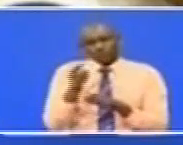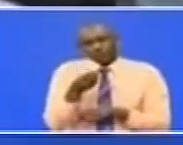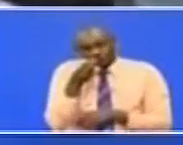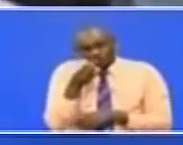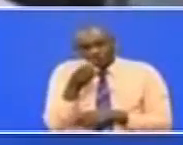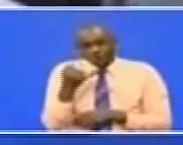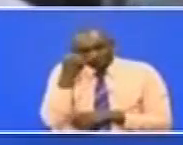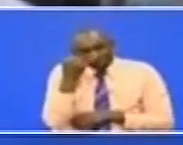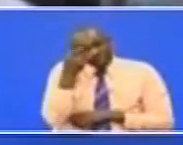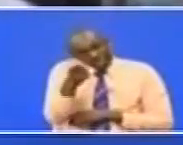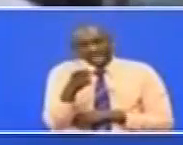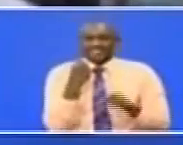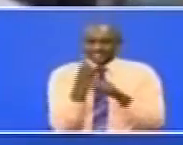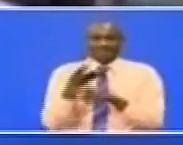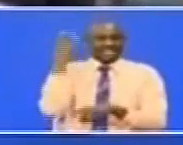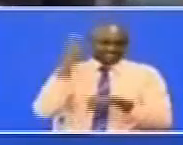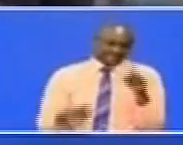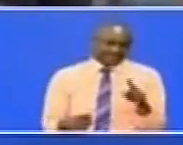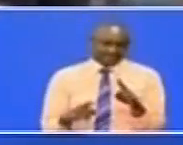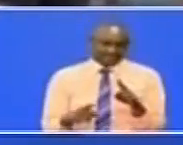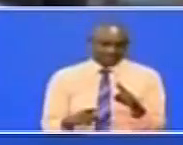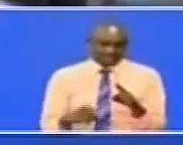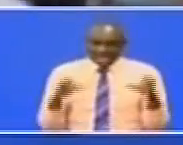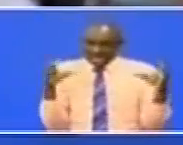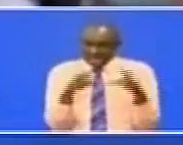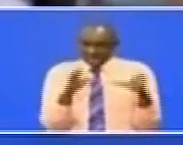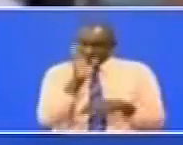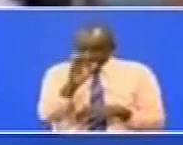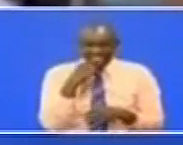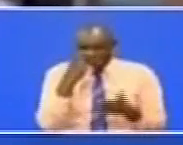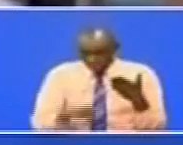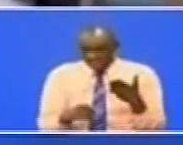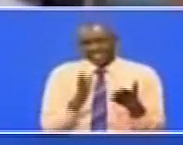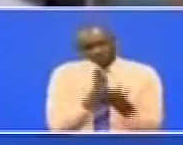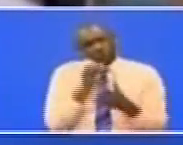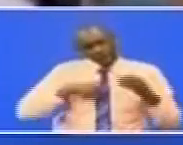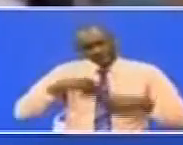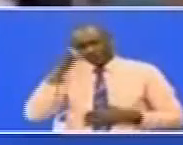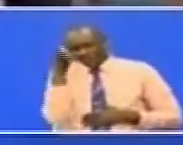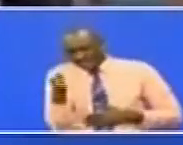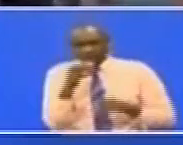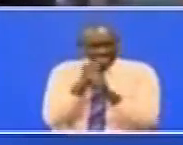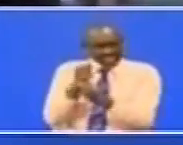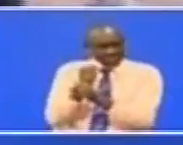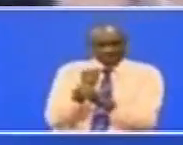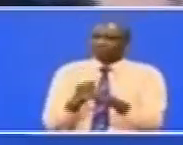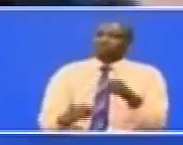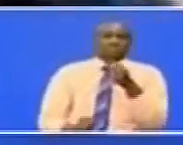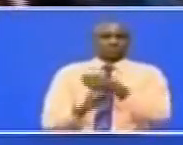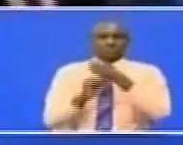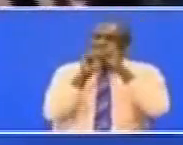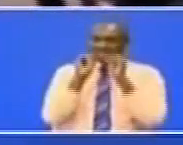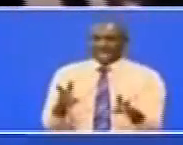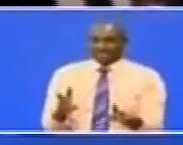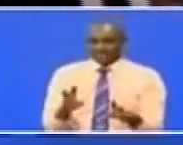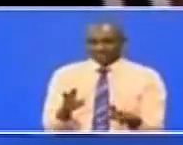December last year and continues to dog athletics. The company also considers the accusations of corruption within the organization a breach of the